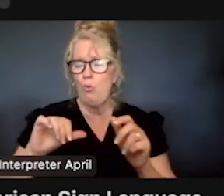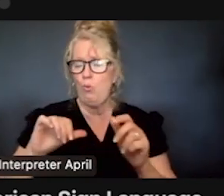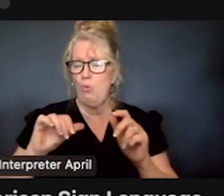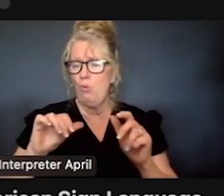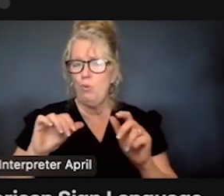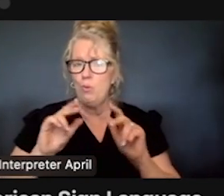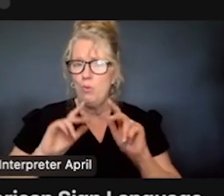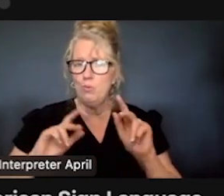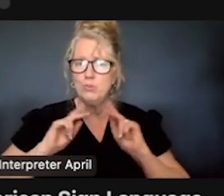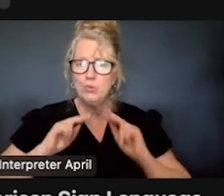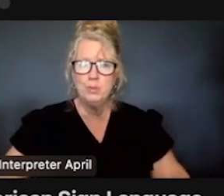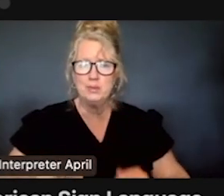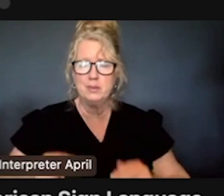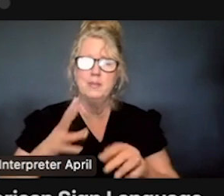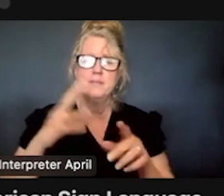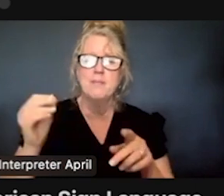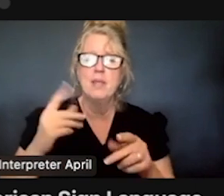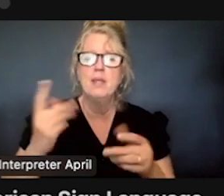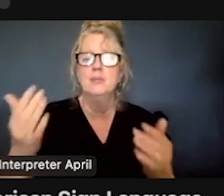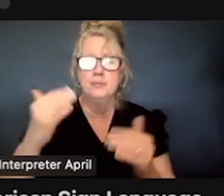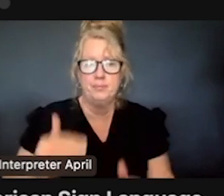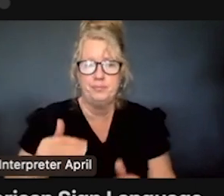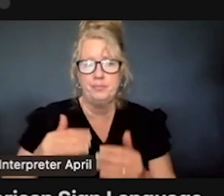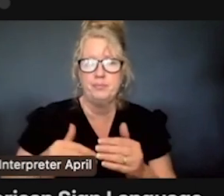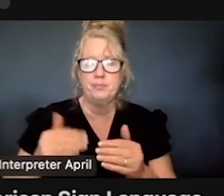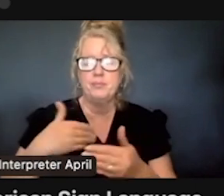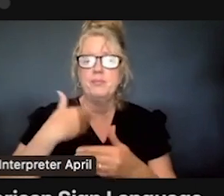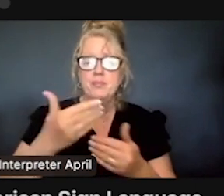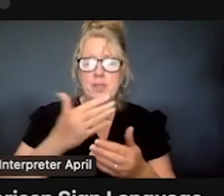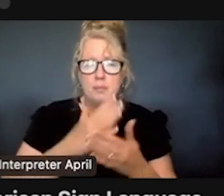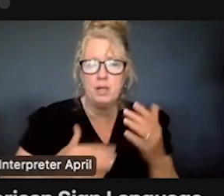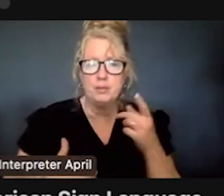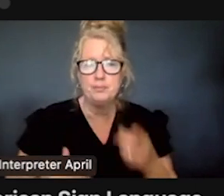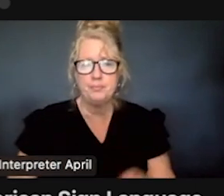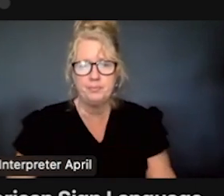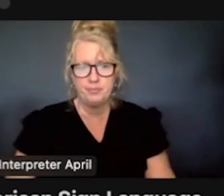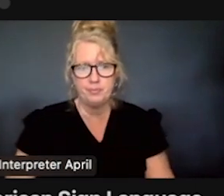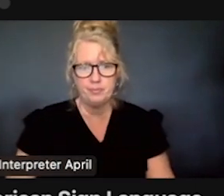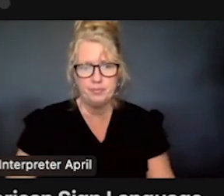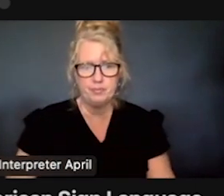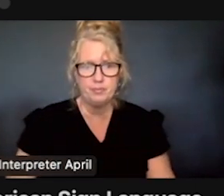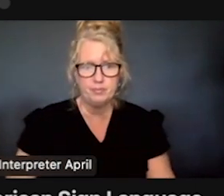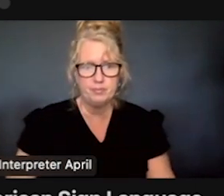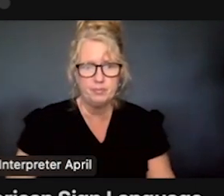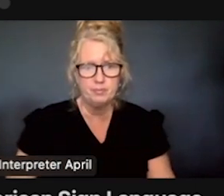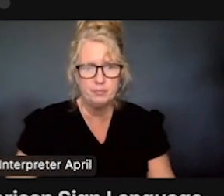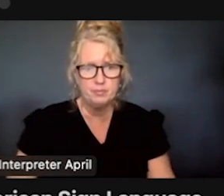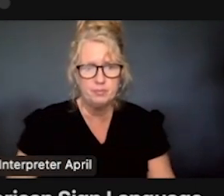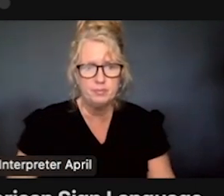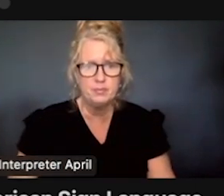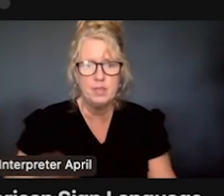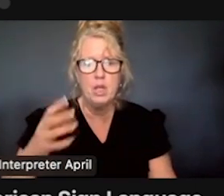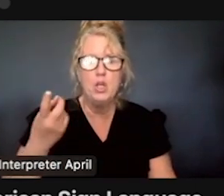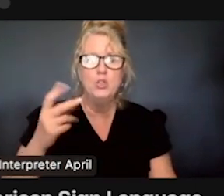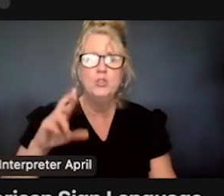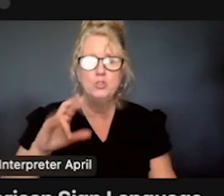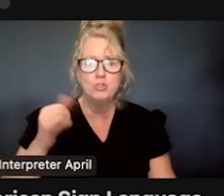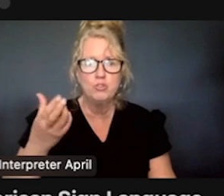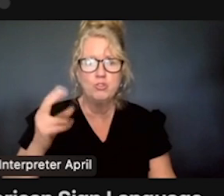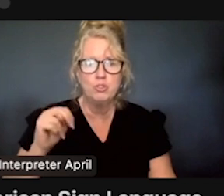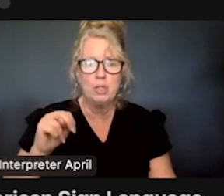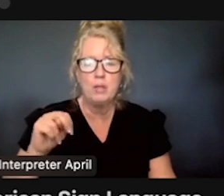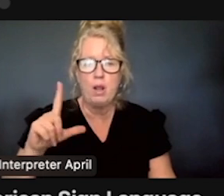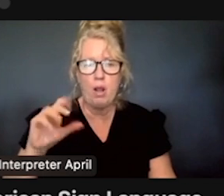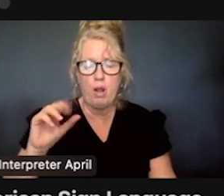Let's go to the next piece. This is also Dr. Julianne